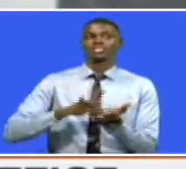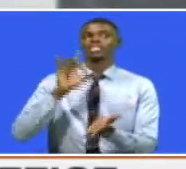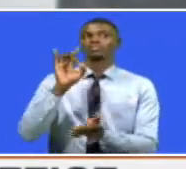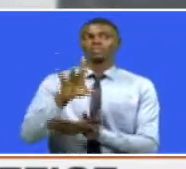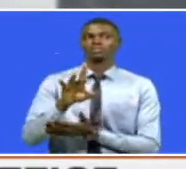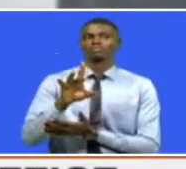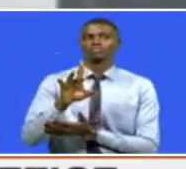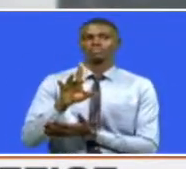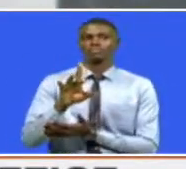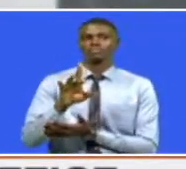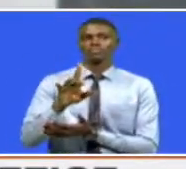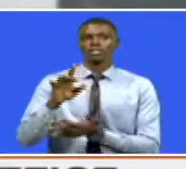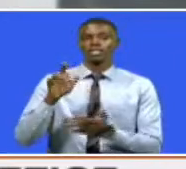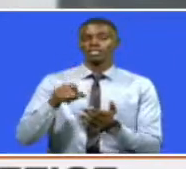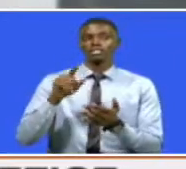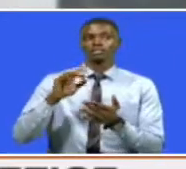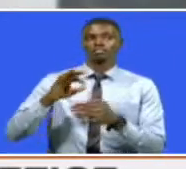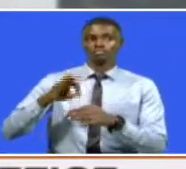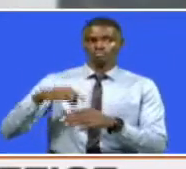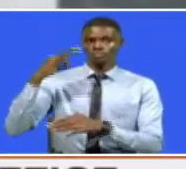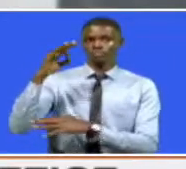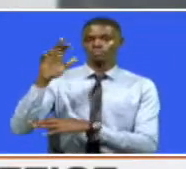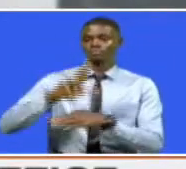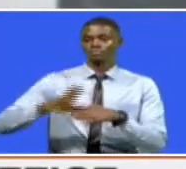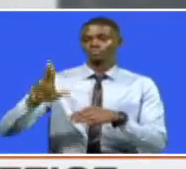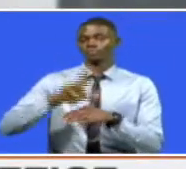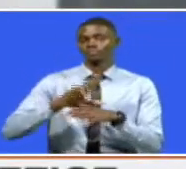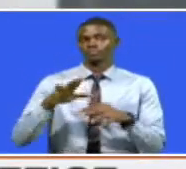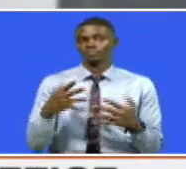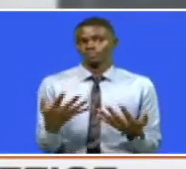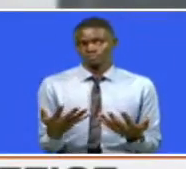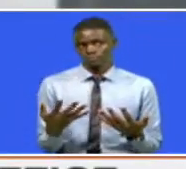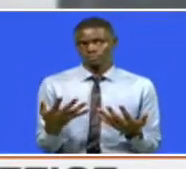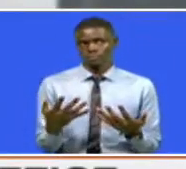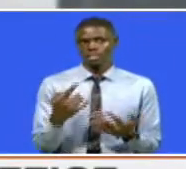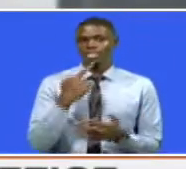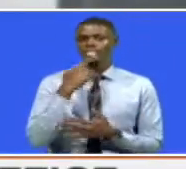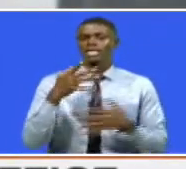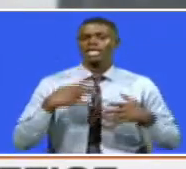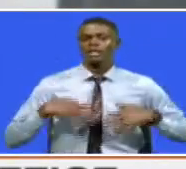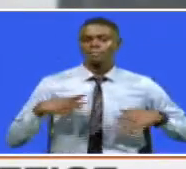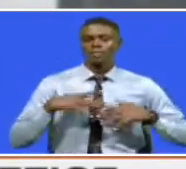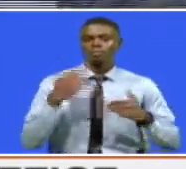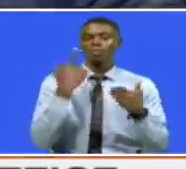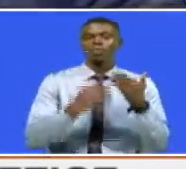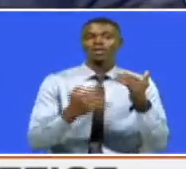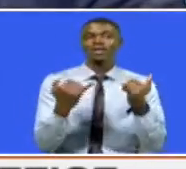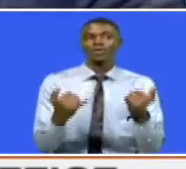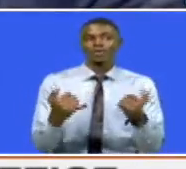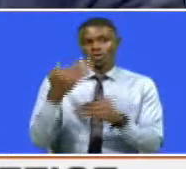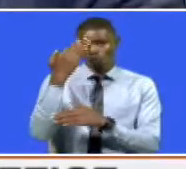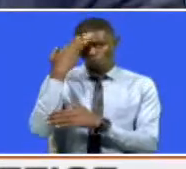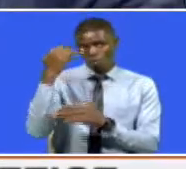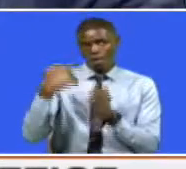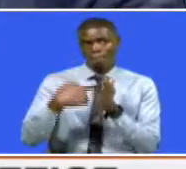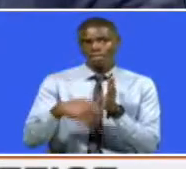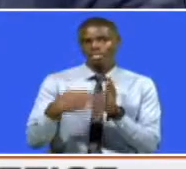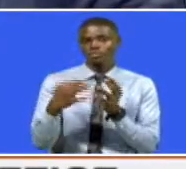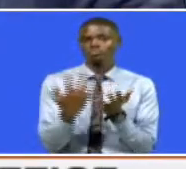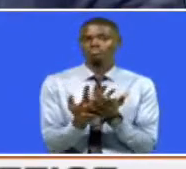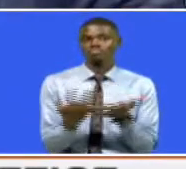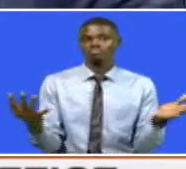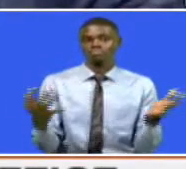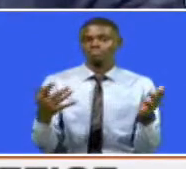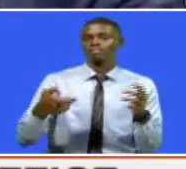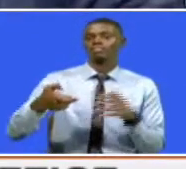you're dealing with is with future consumption. So what do you tell people right now, because the price of commodities is